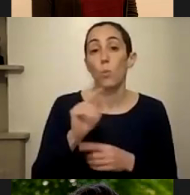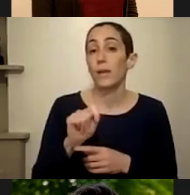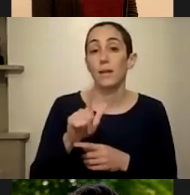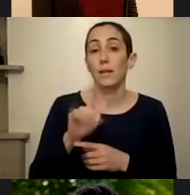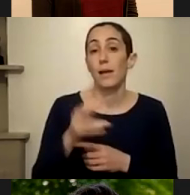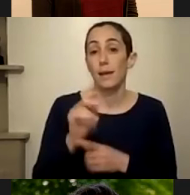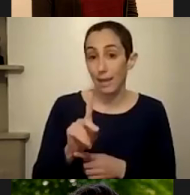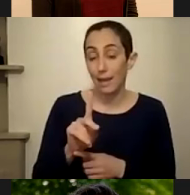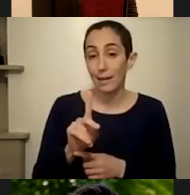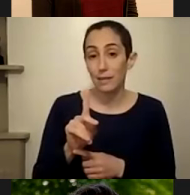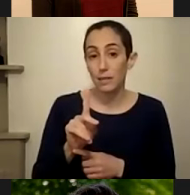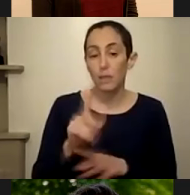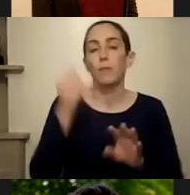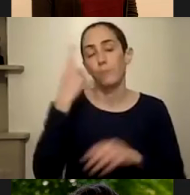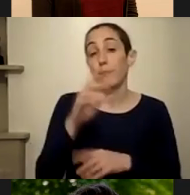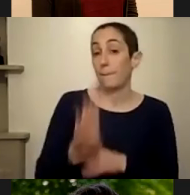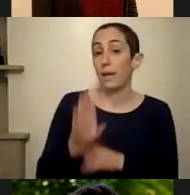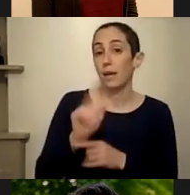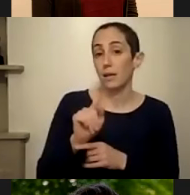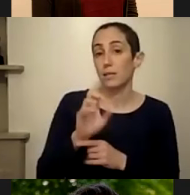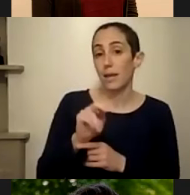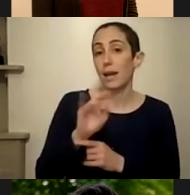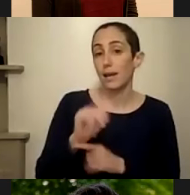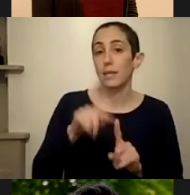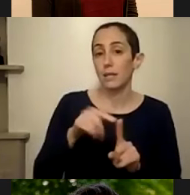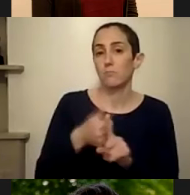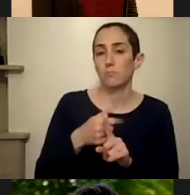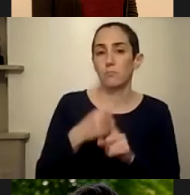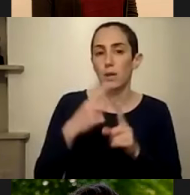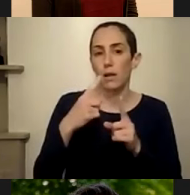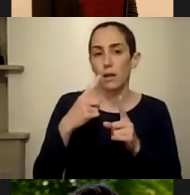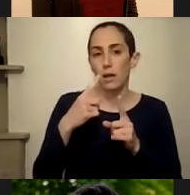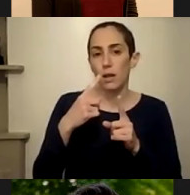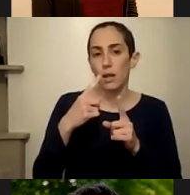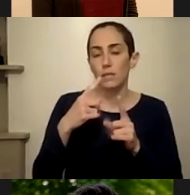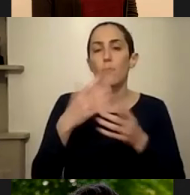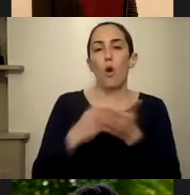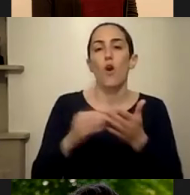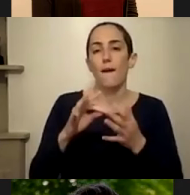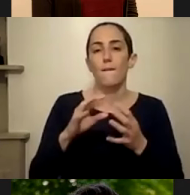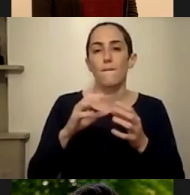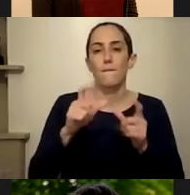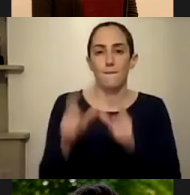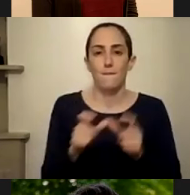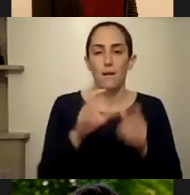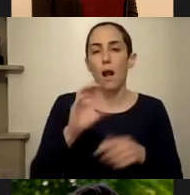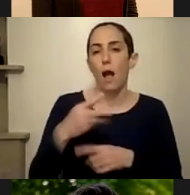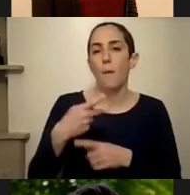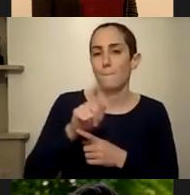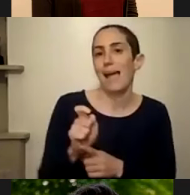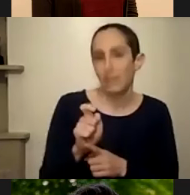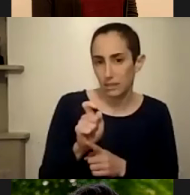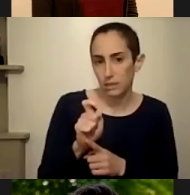beta catenin is complex in the destruction complex. So in this destruction complex, beta catenin has